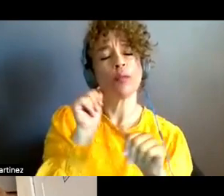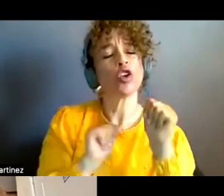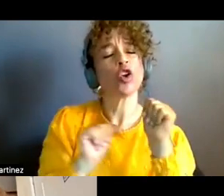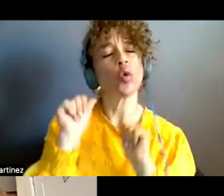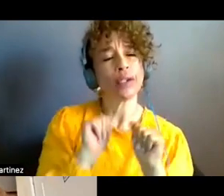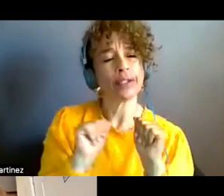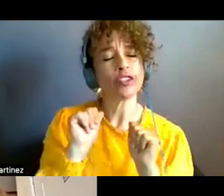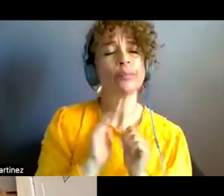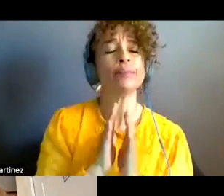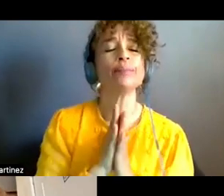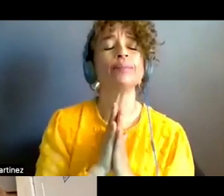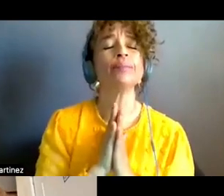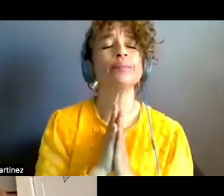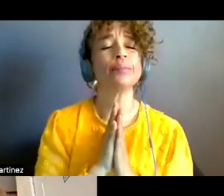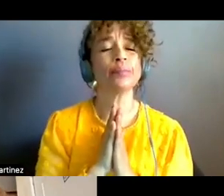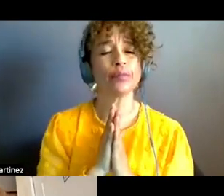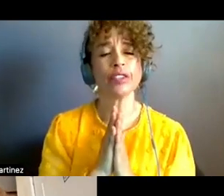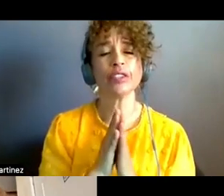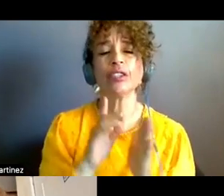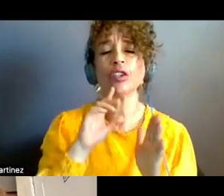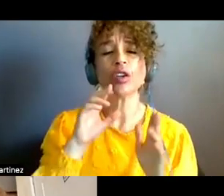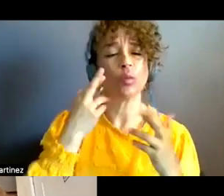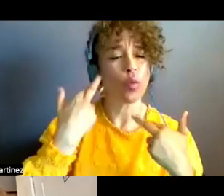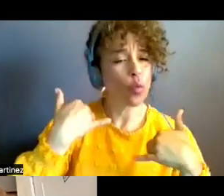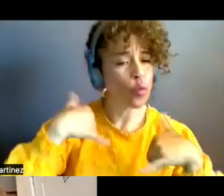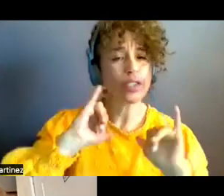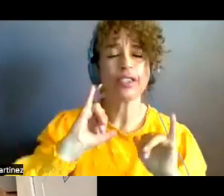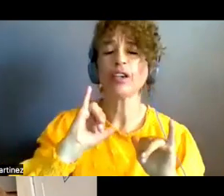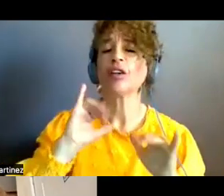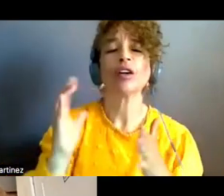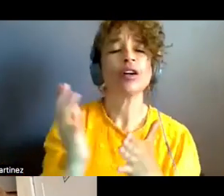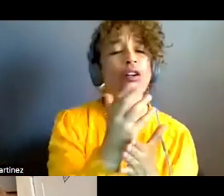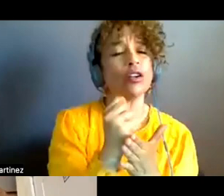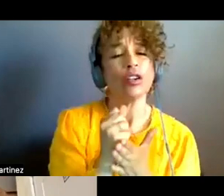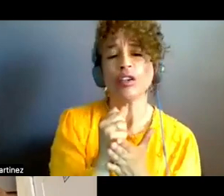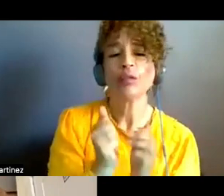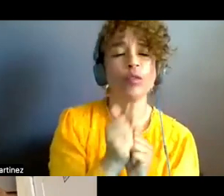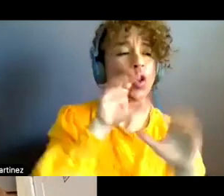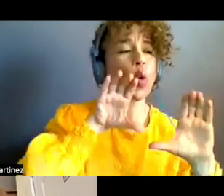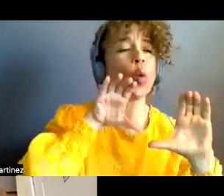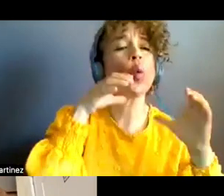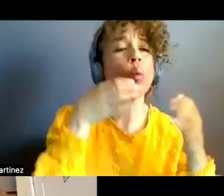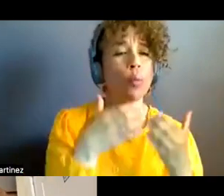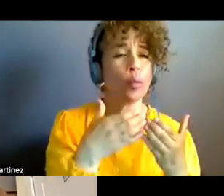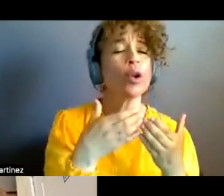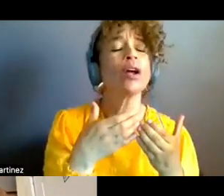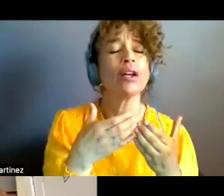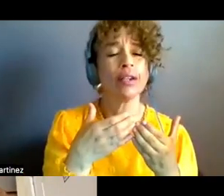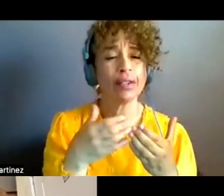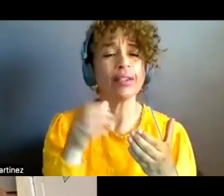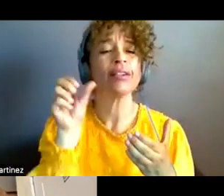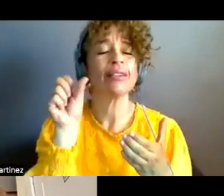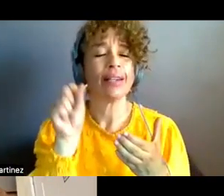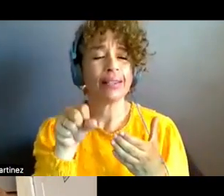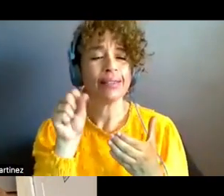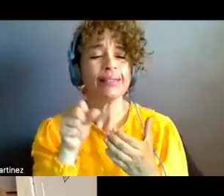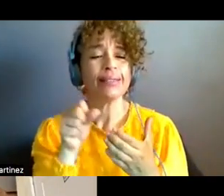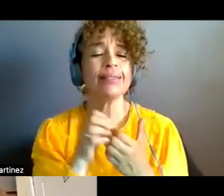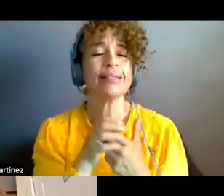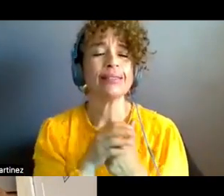interesting. And student recitals, and we have a klezmer group coming. Oh, neat. Neat.